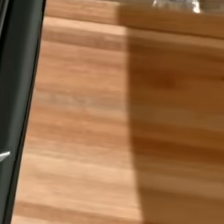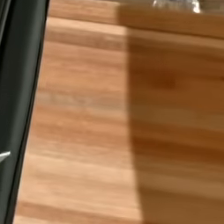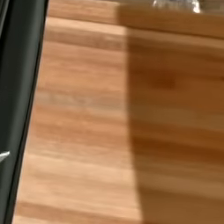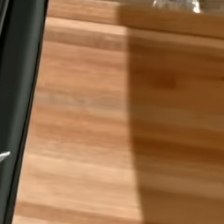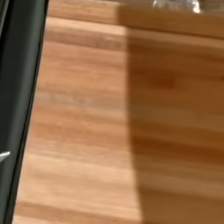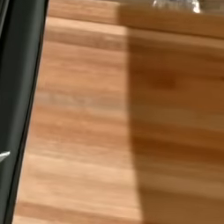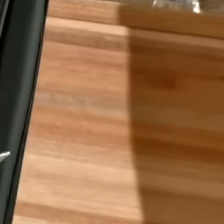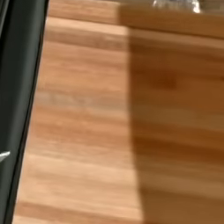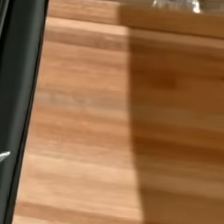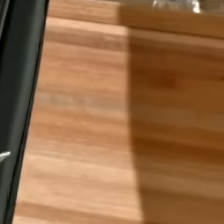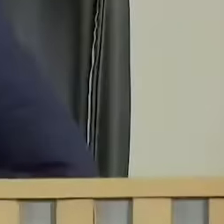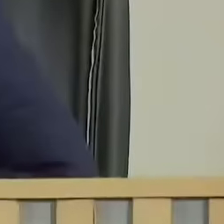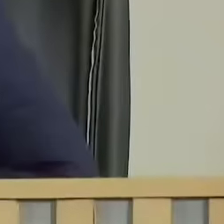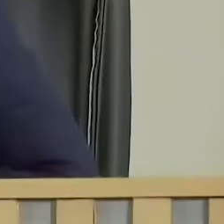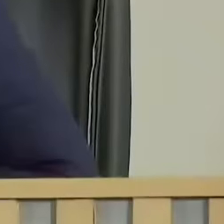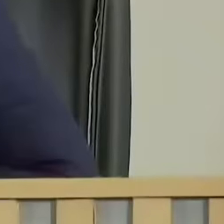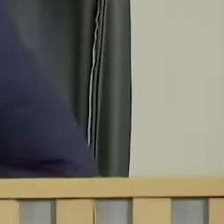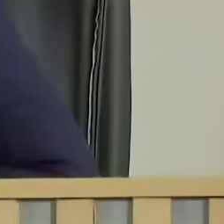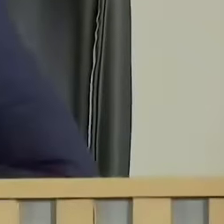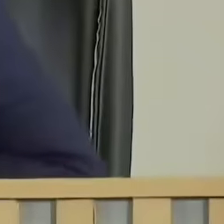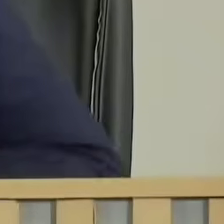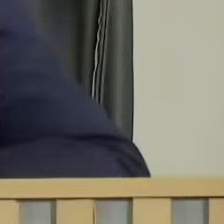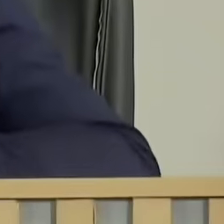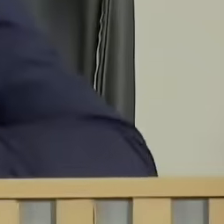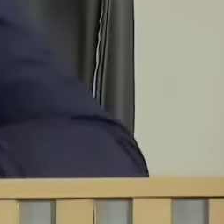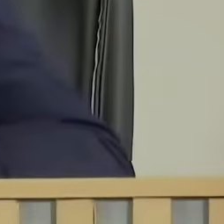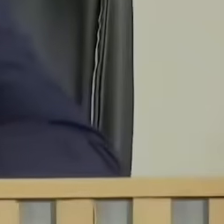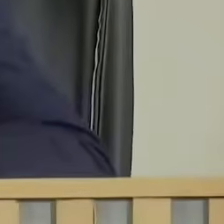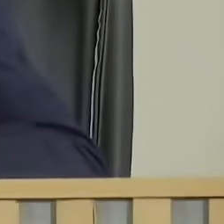Can I just ask you to, just in brief